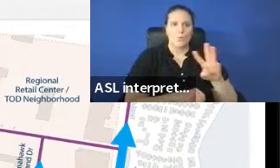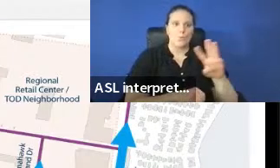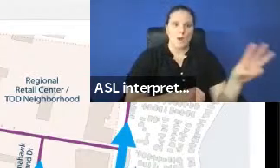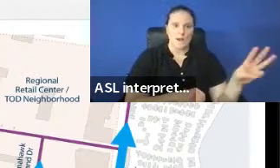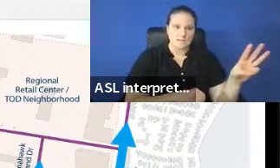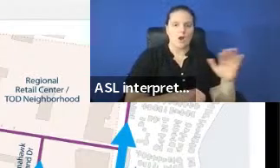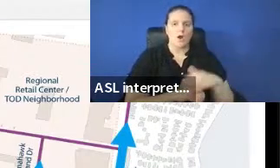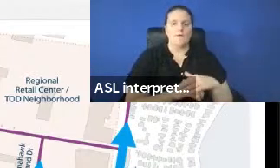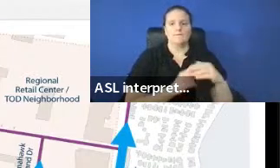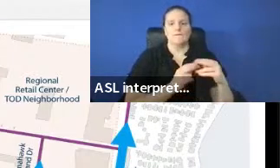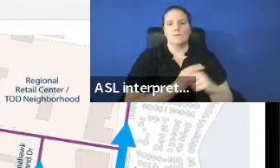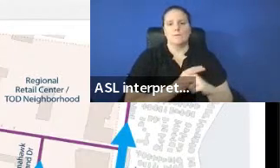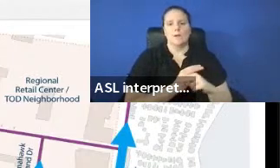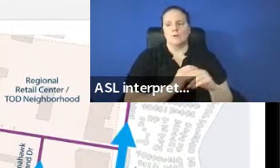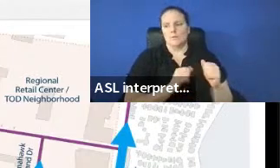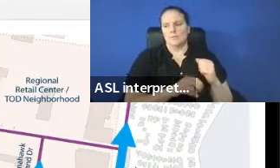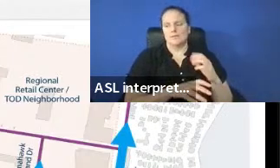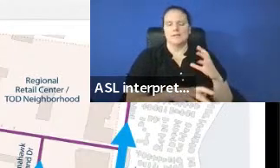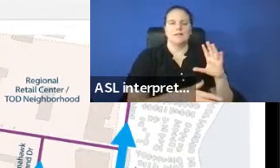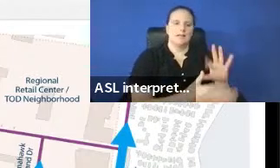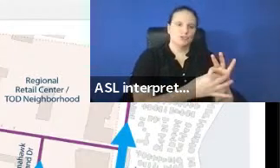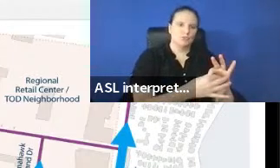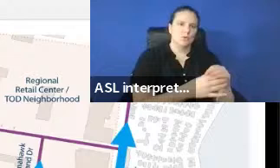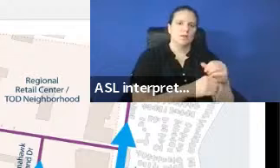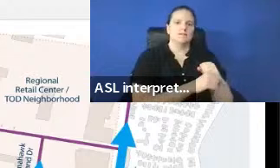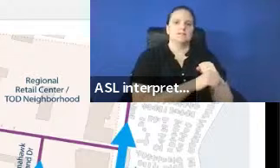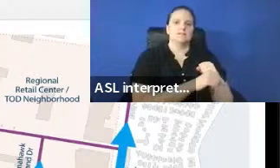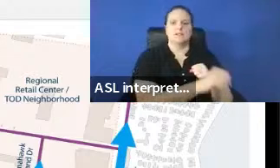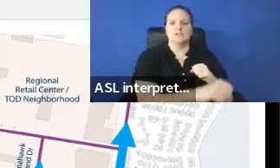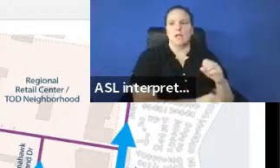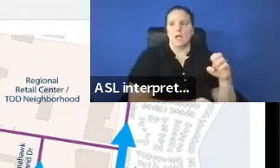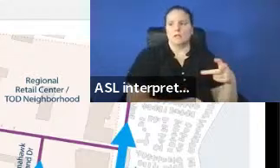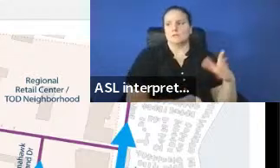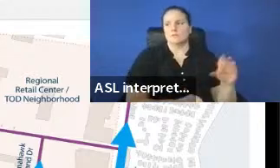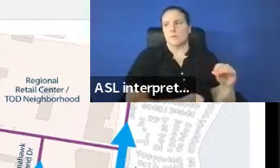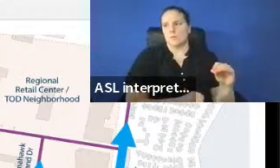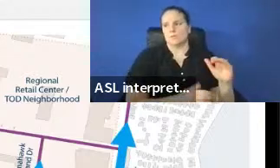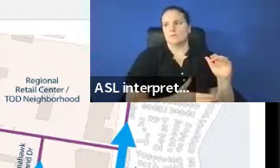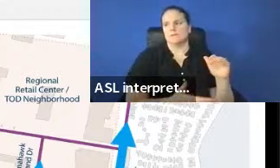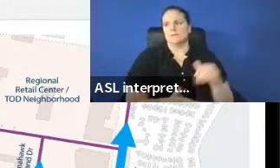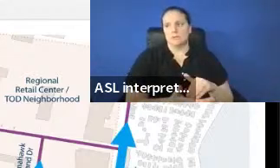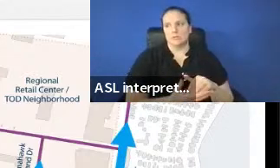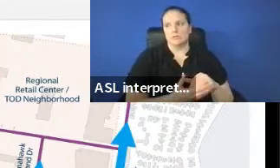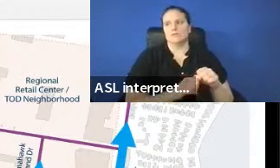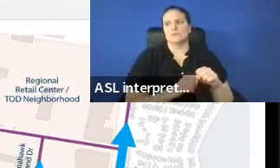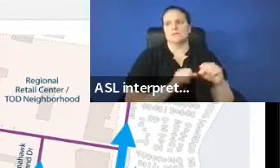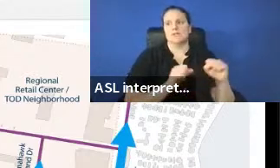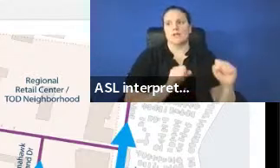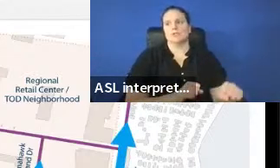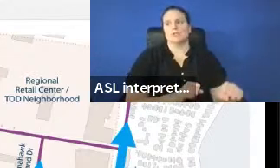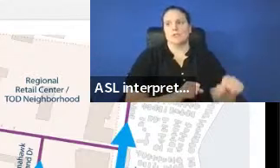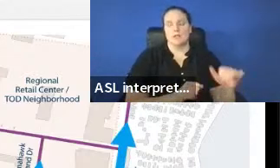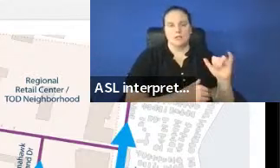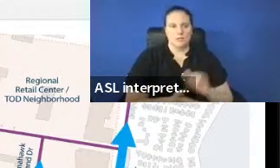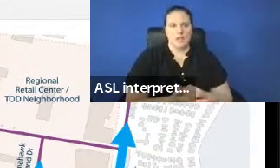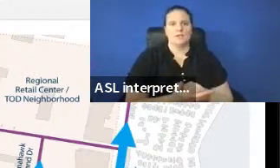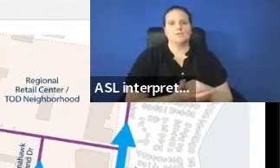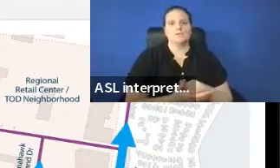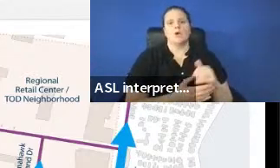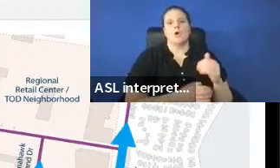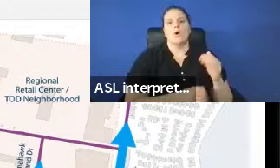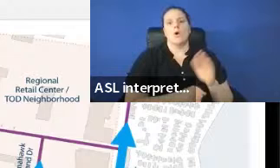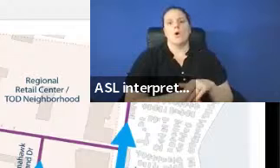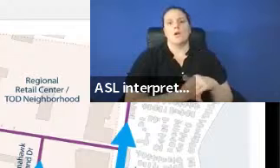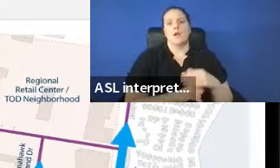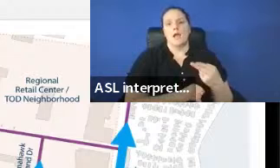connection or an extension from Expo Station, and there would be a station on